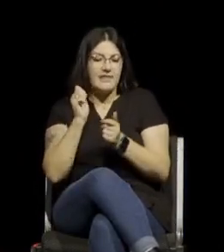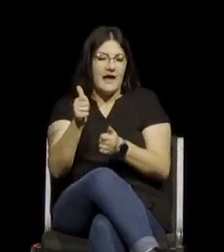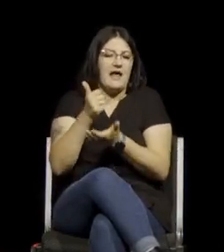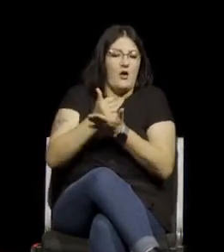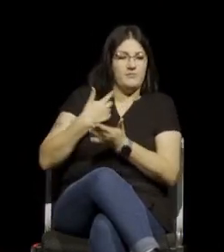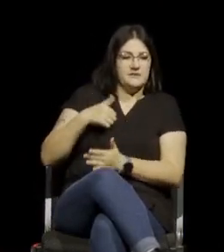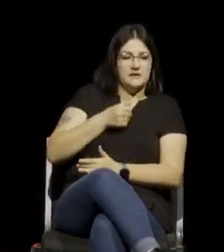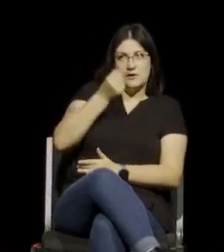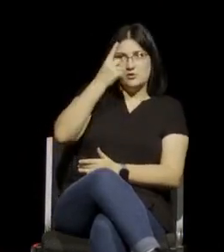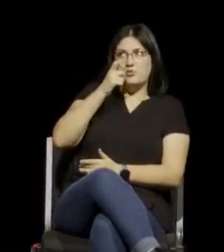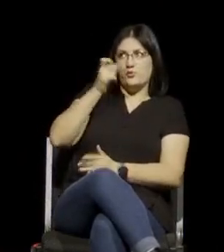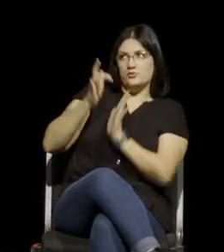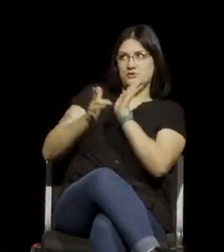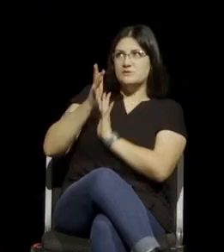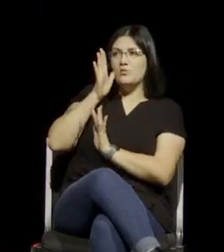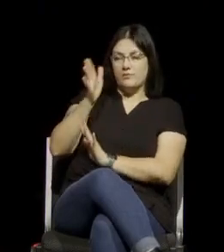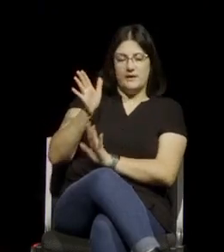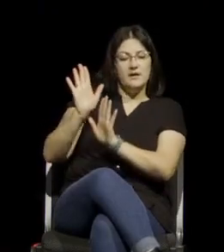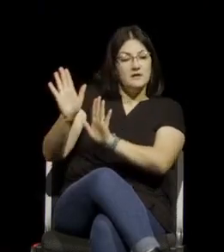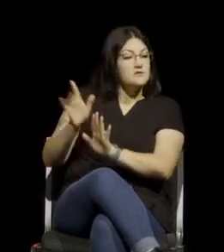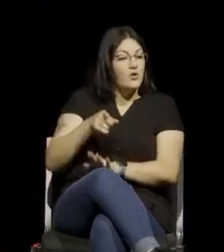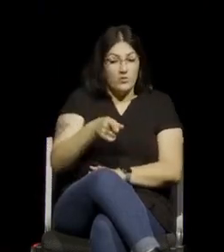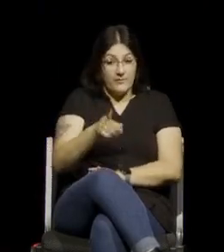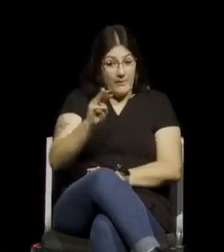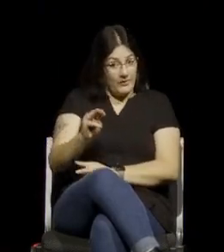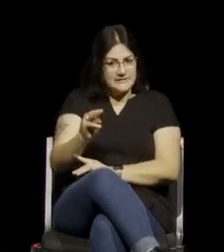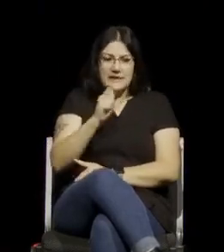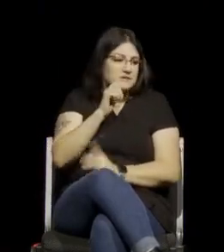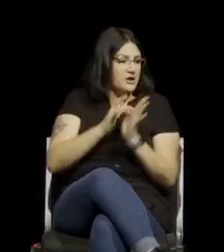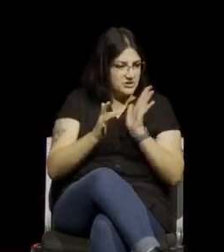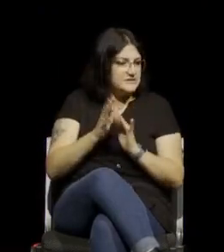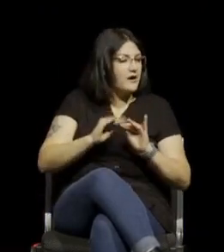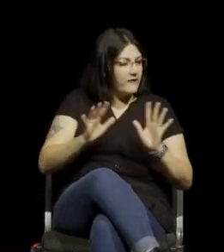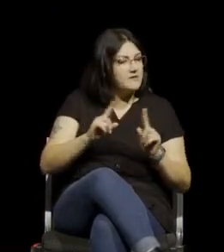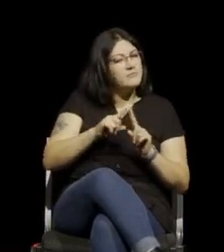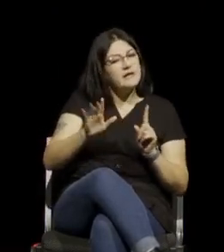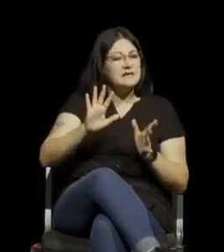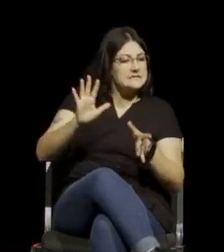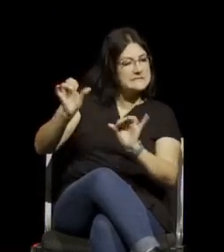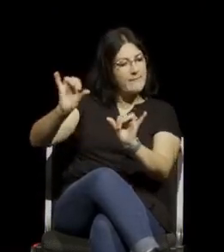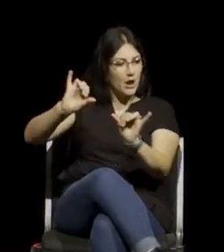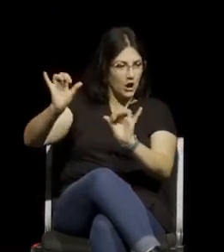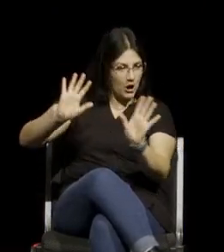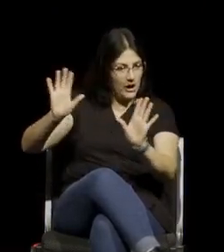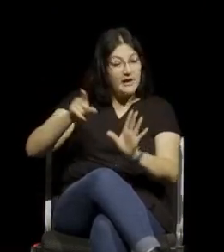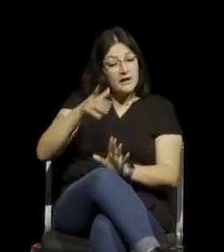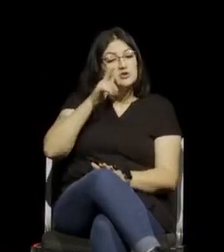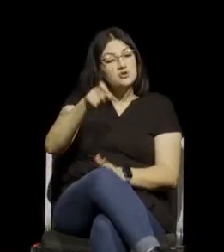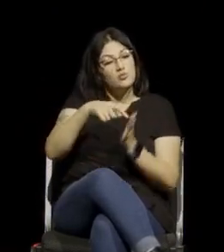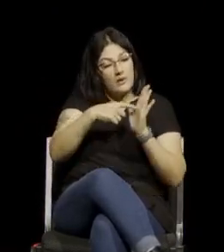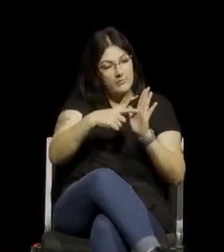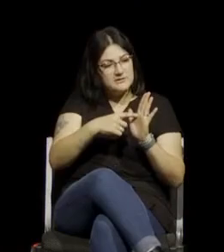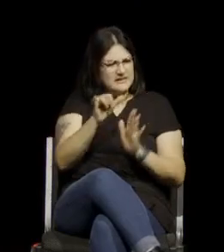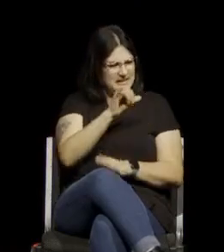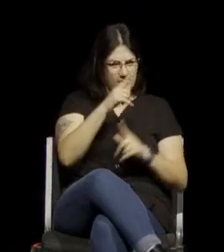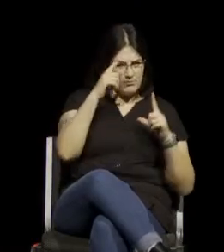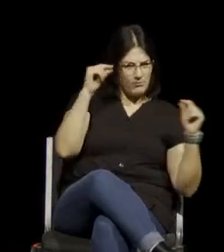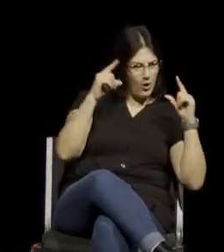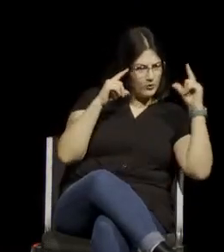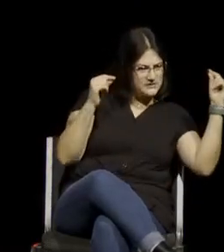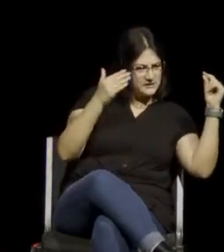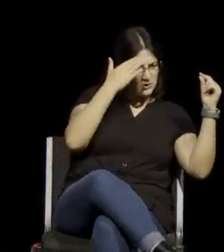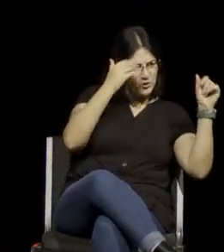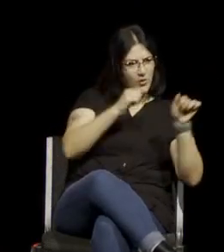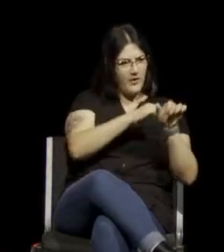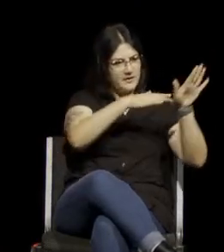who Jesus is going to be today. And so it wasn't Jesus himself, but it was a Christ-like figure that would represent Christ to us, like Moses on